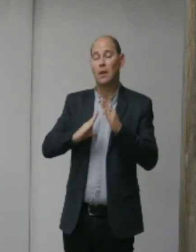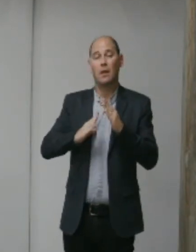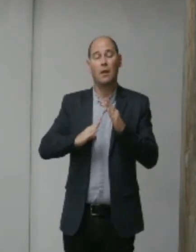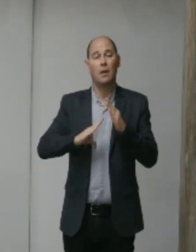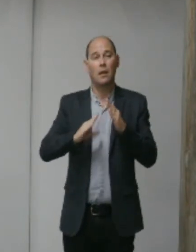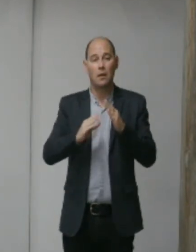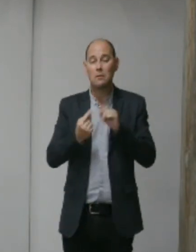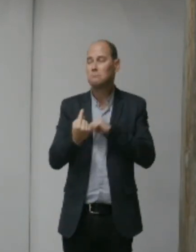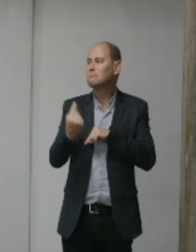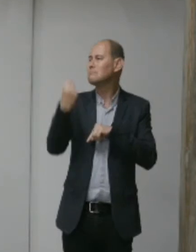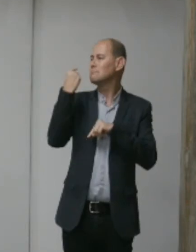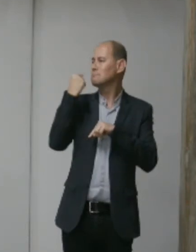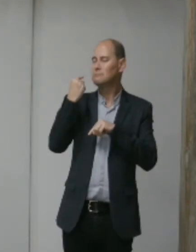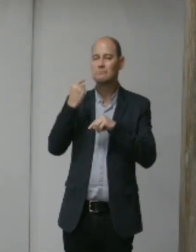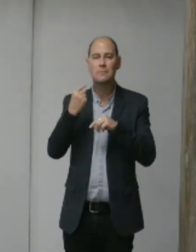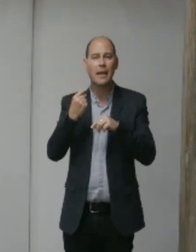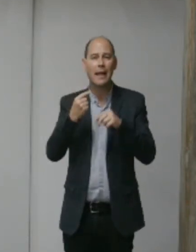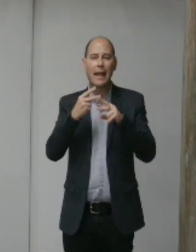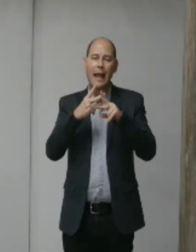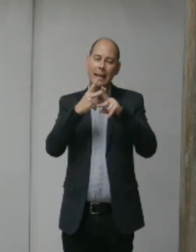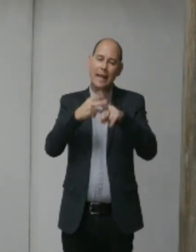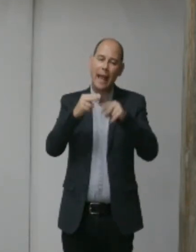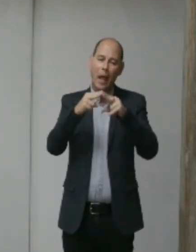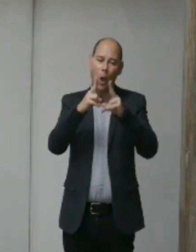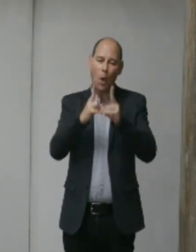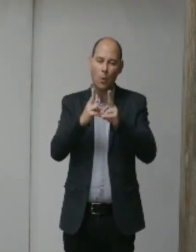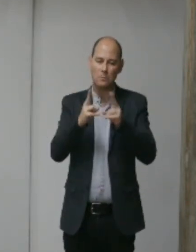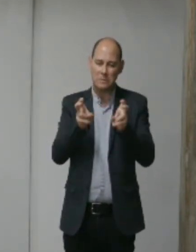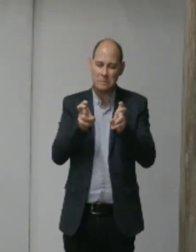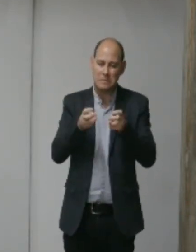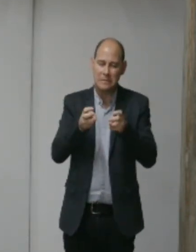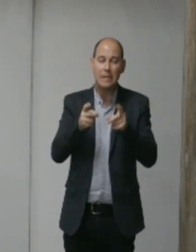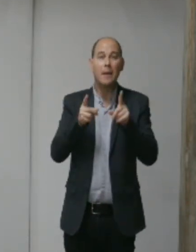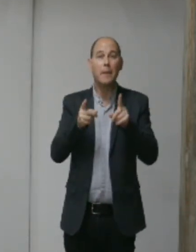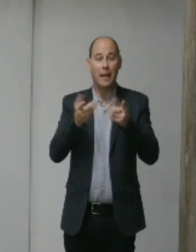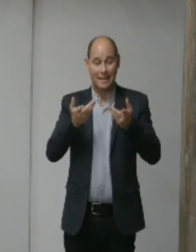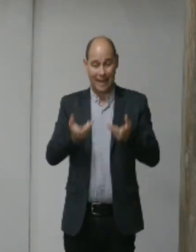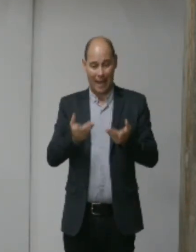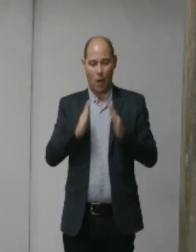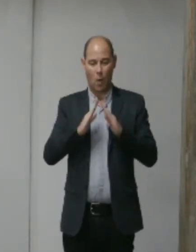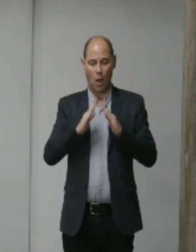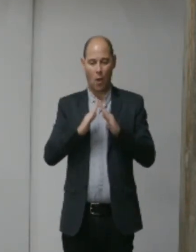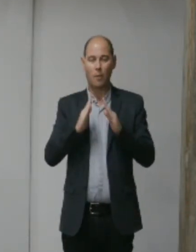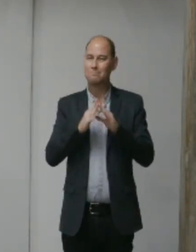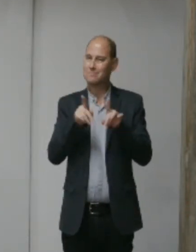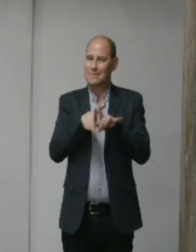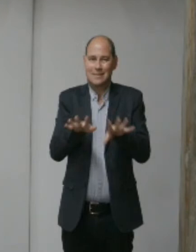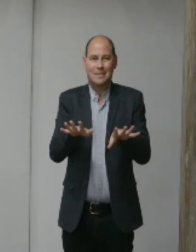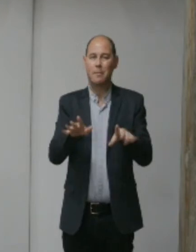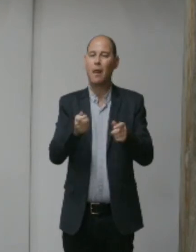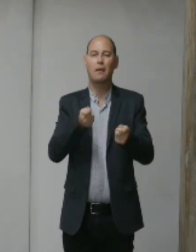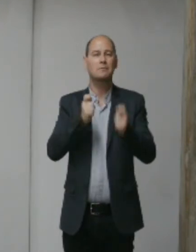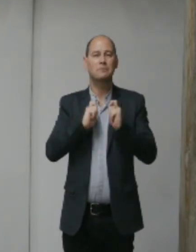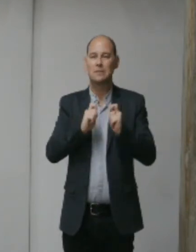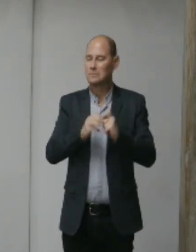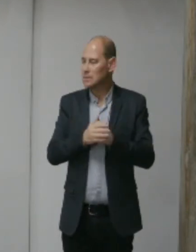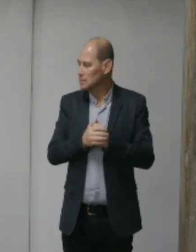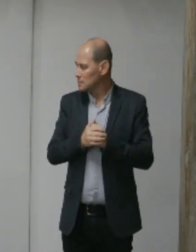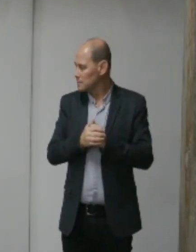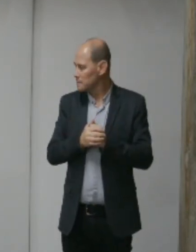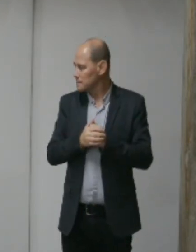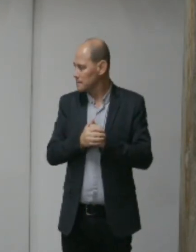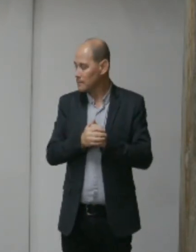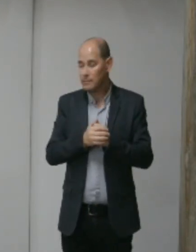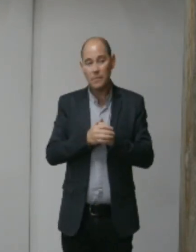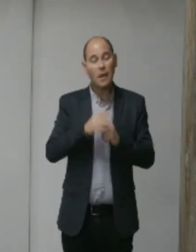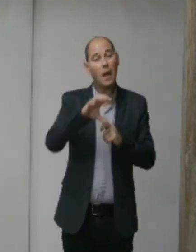homes, but this time concealed under our own roofs. The fact that if you receive a care package in one borough, it is